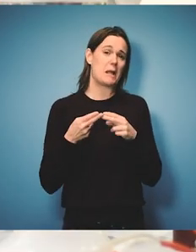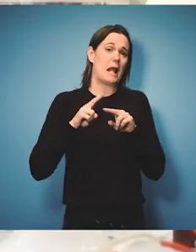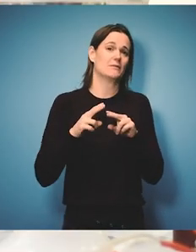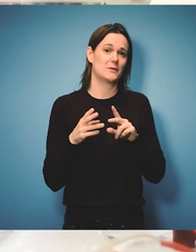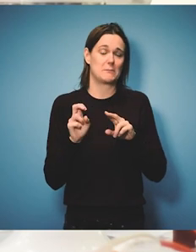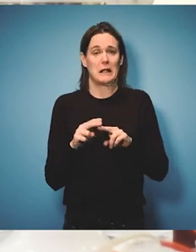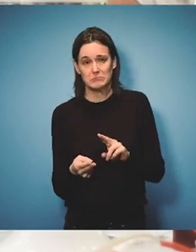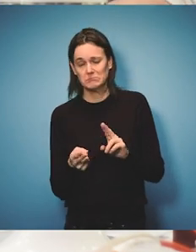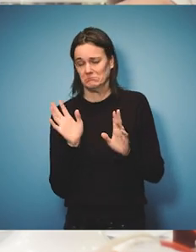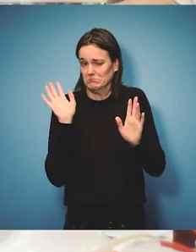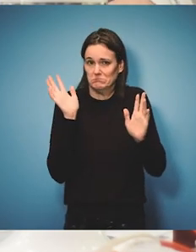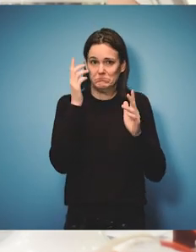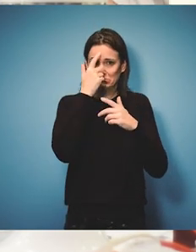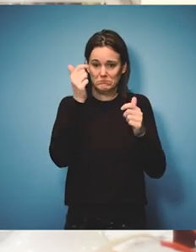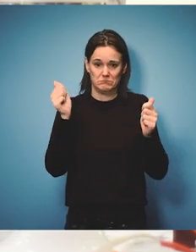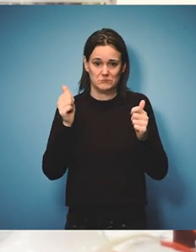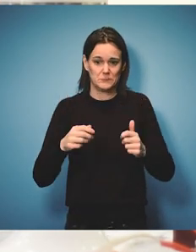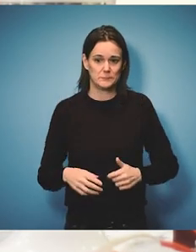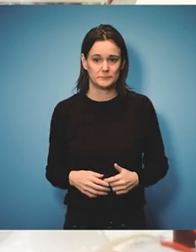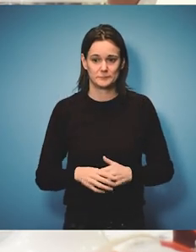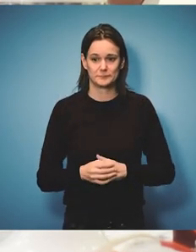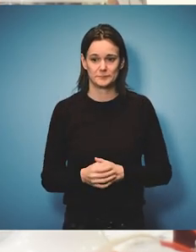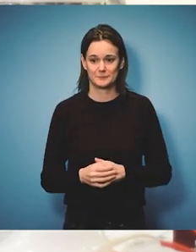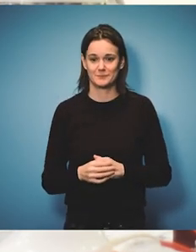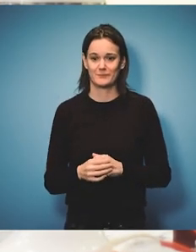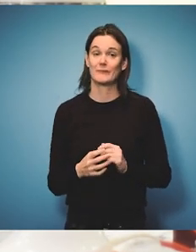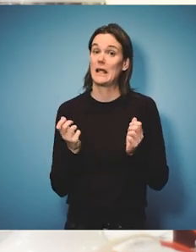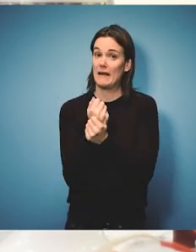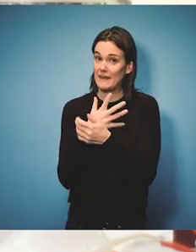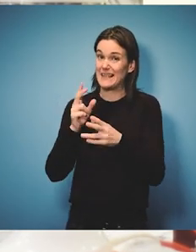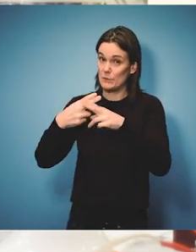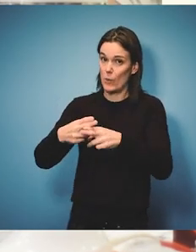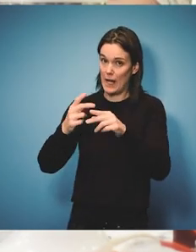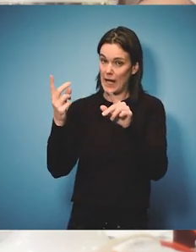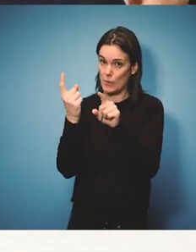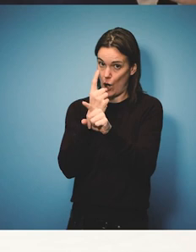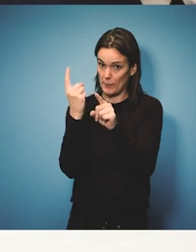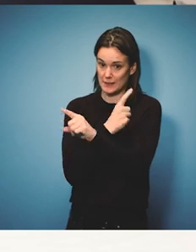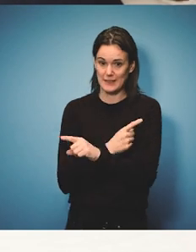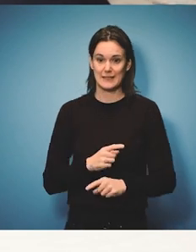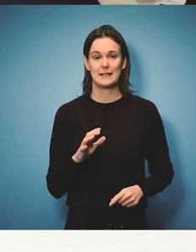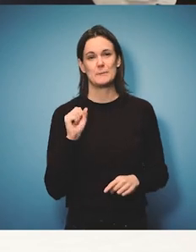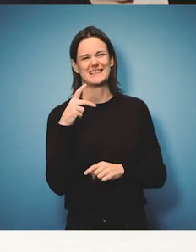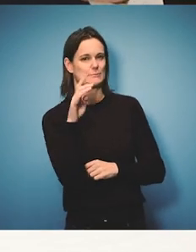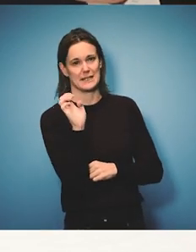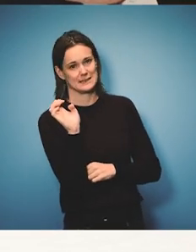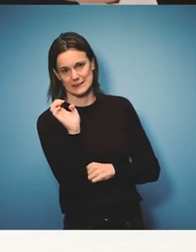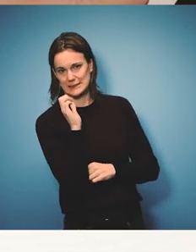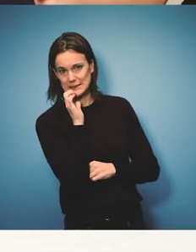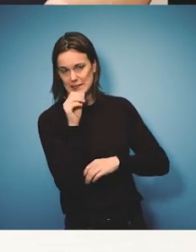It's very precise. Yeah. It's just a good flavor. You could put more in it, you could put less in it. It really doesn't matter at this point. Everything else needs to be